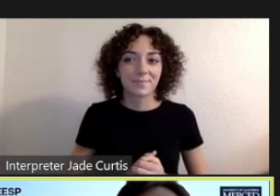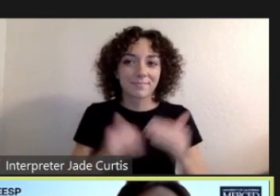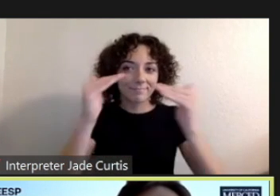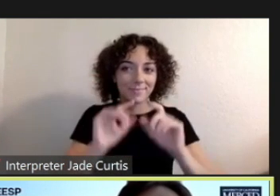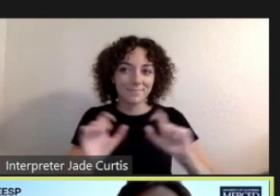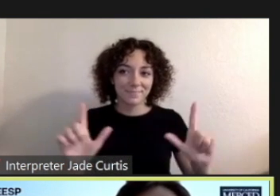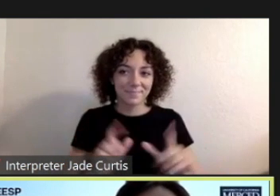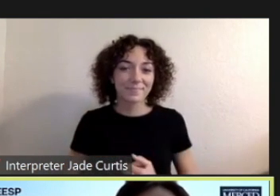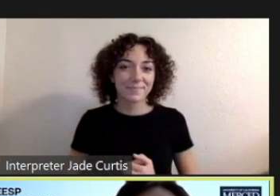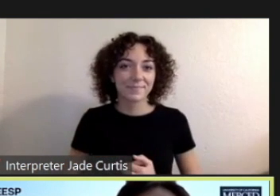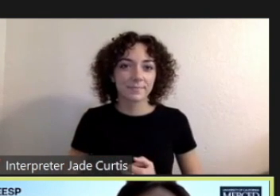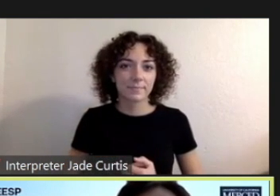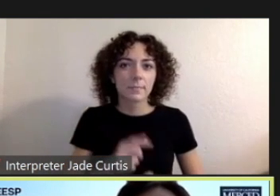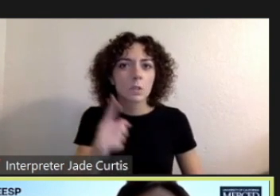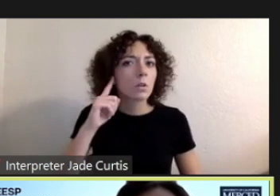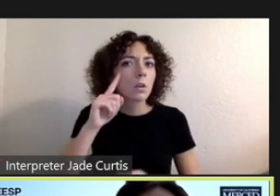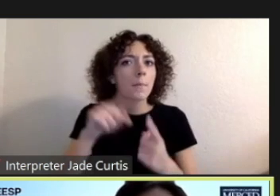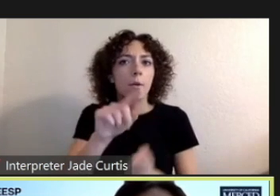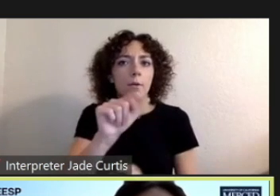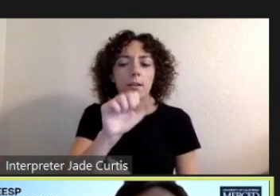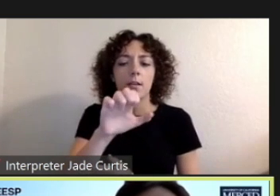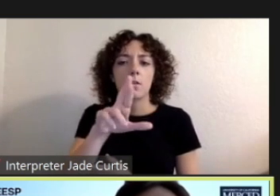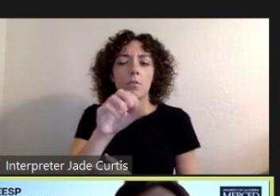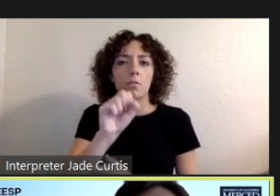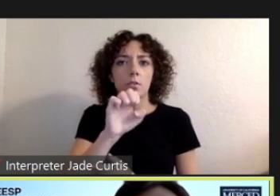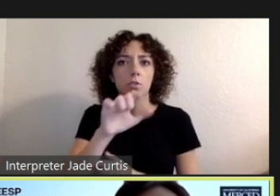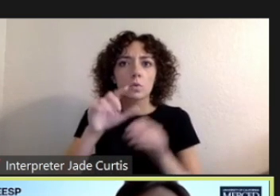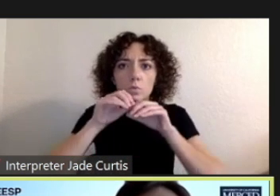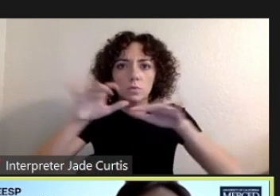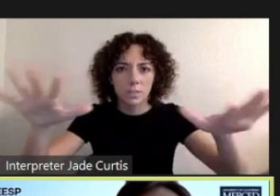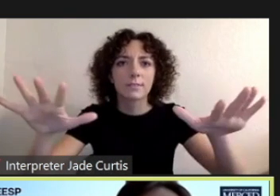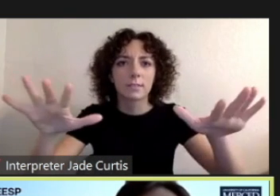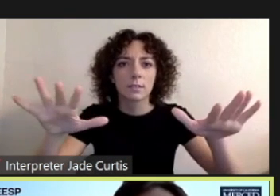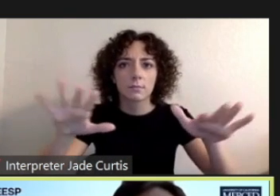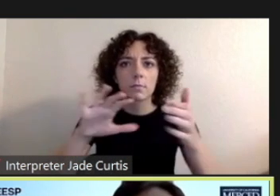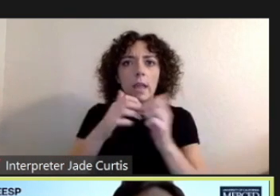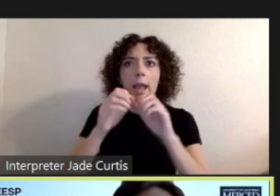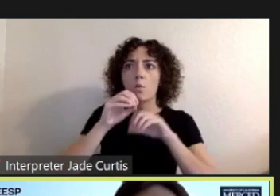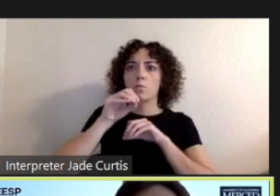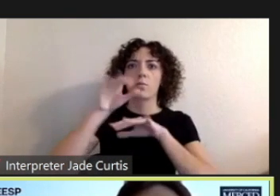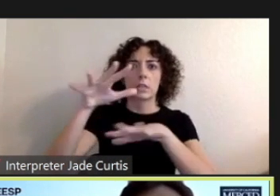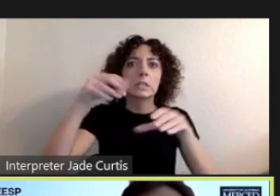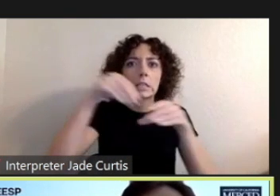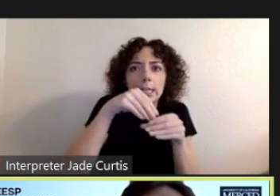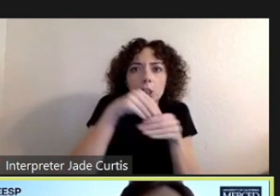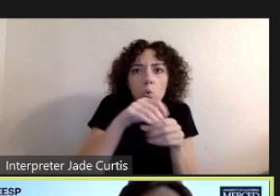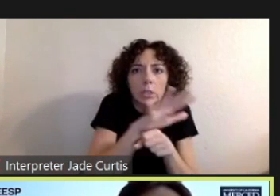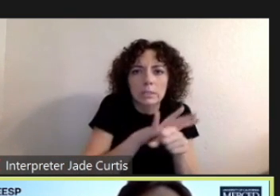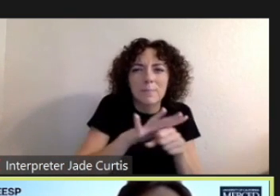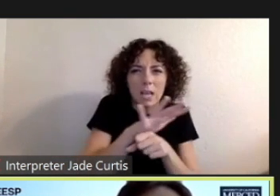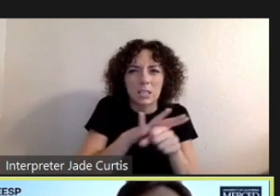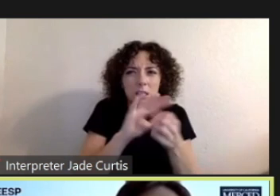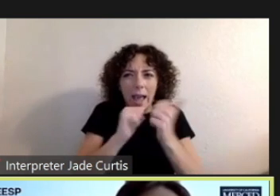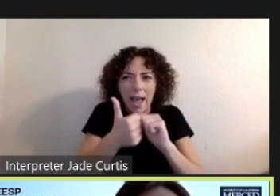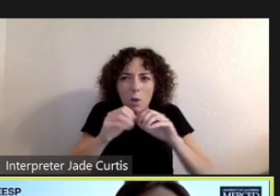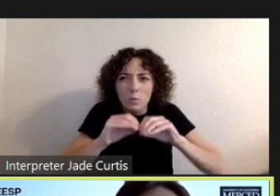So we have heard about aerosol transmission and about its release in the atmosphere, in the bulk air, and in our indoor spaces. I'm going to